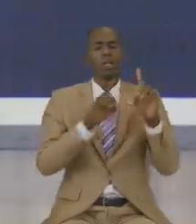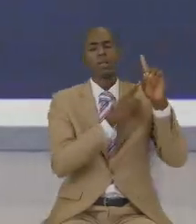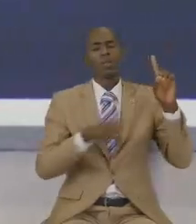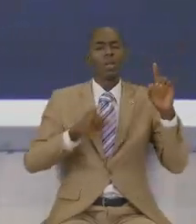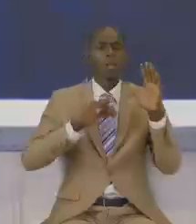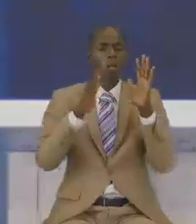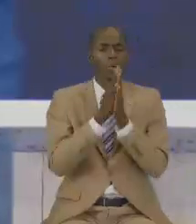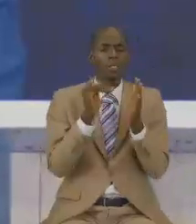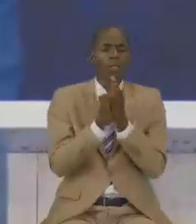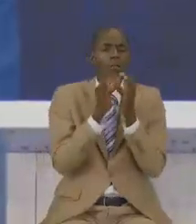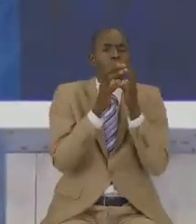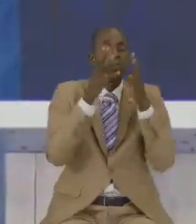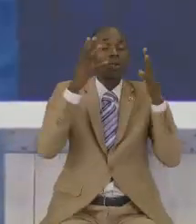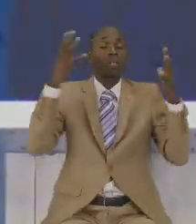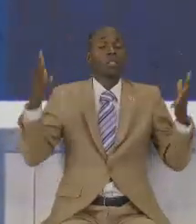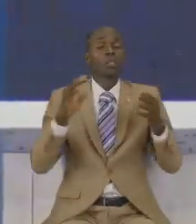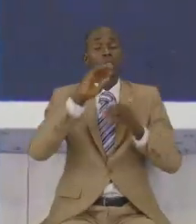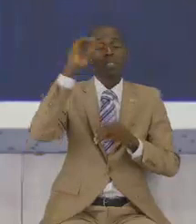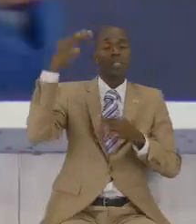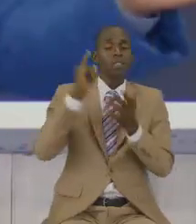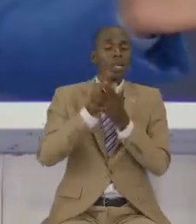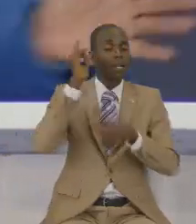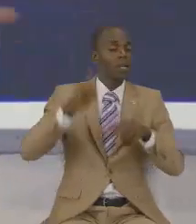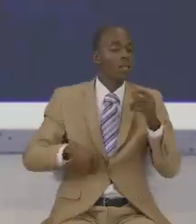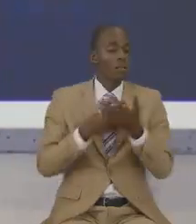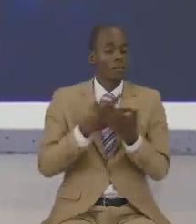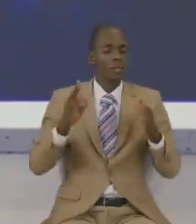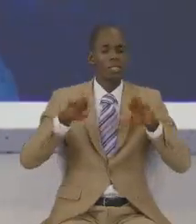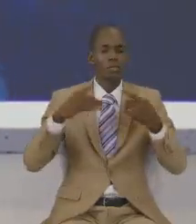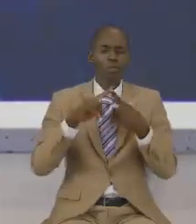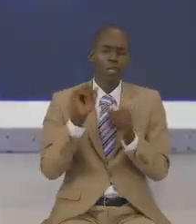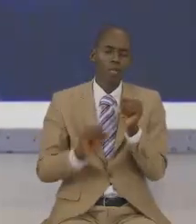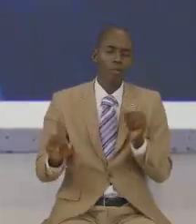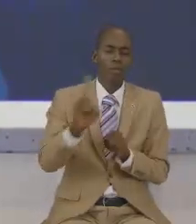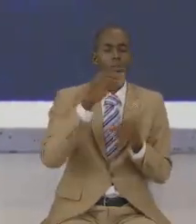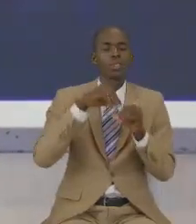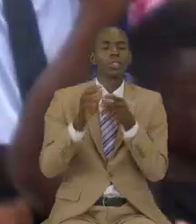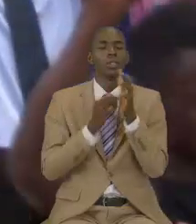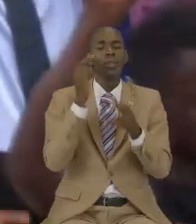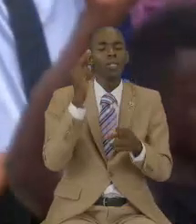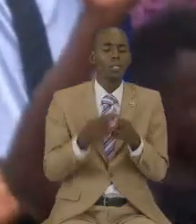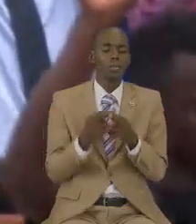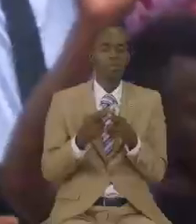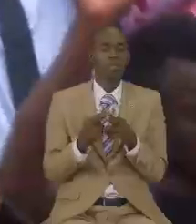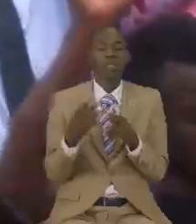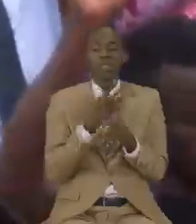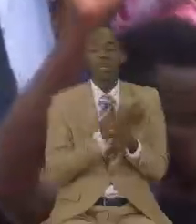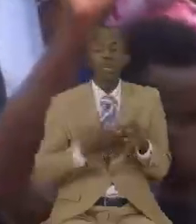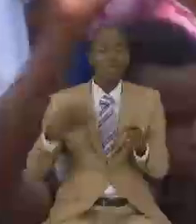that abundant grace that cannot fail, give to everyone in Jesus' name. And